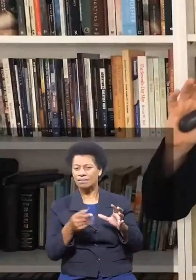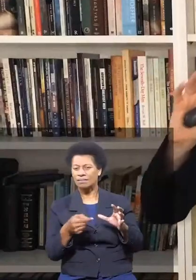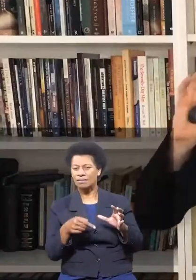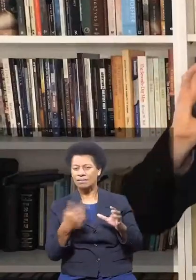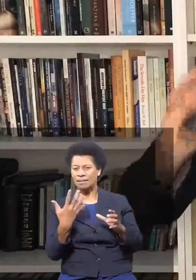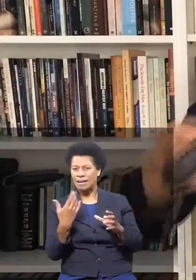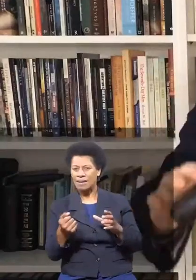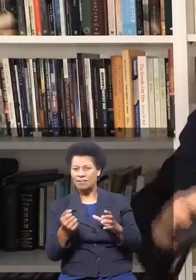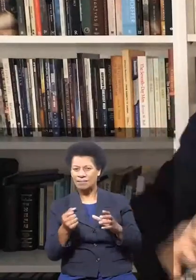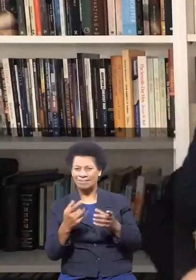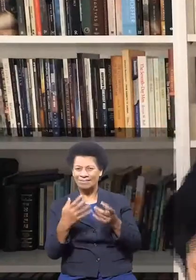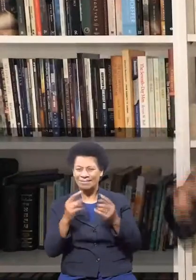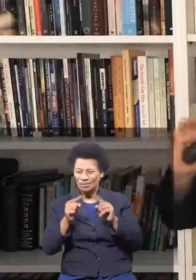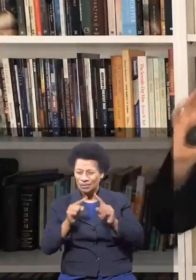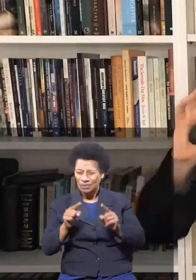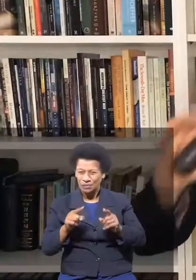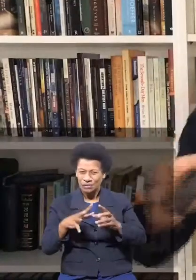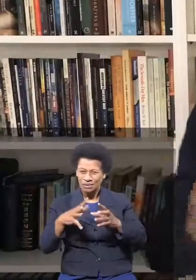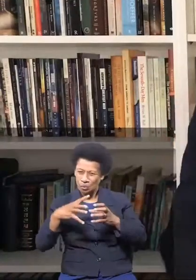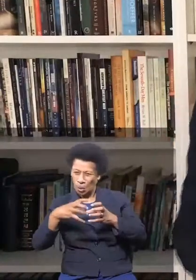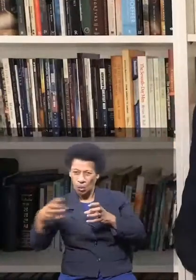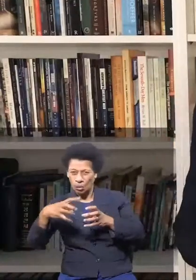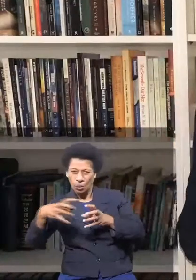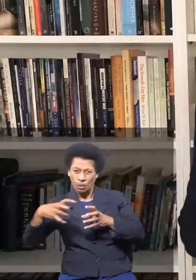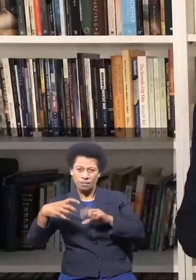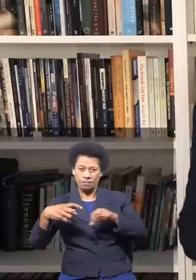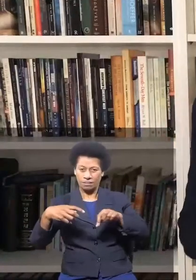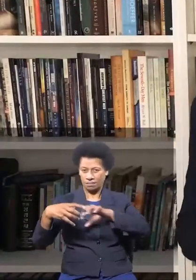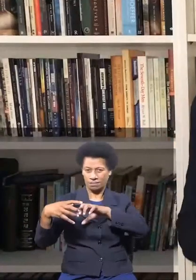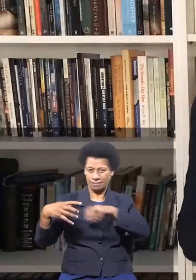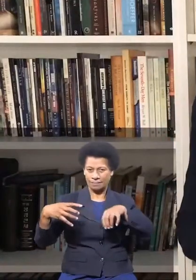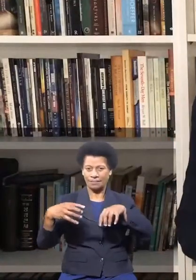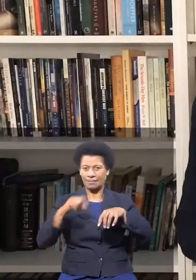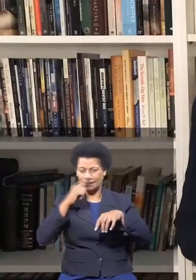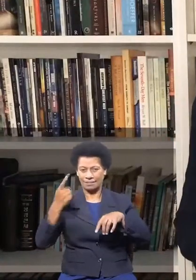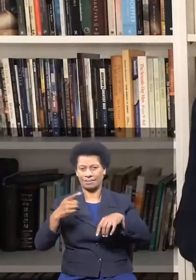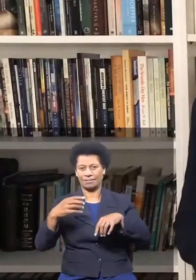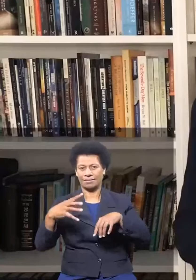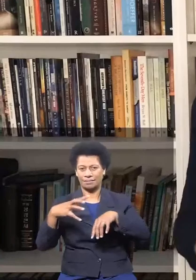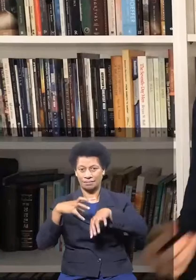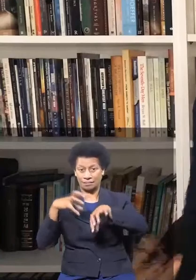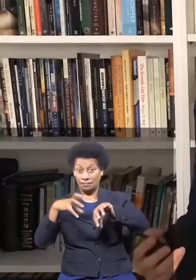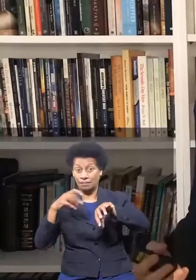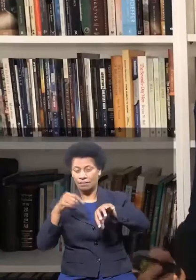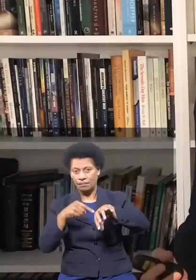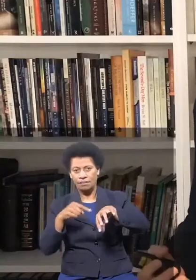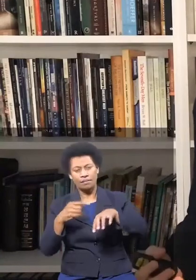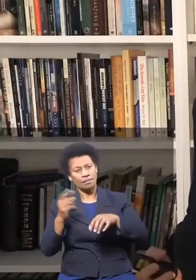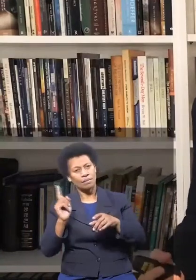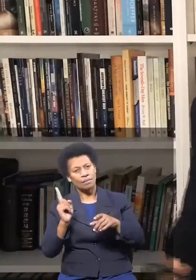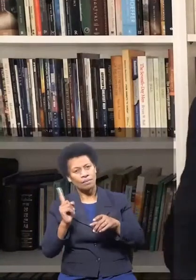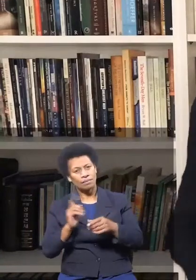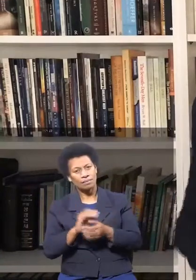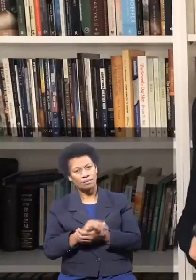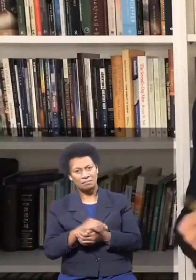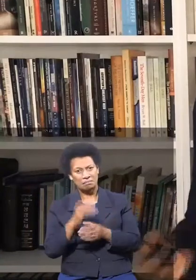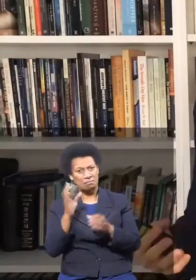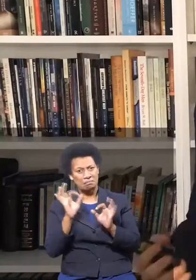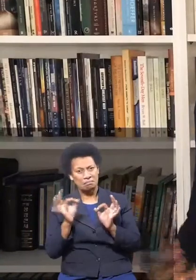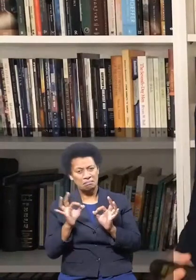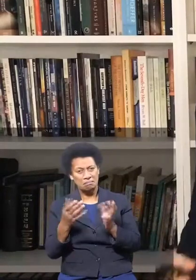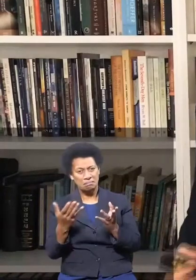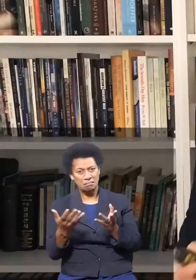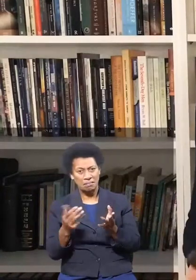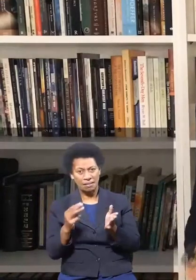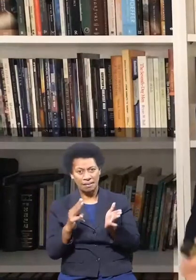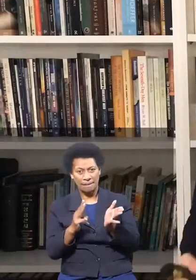these particles and wind out into space. And the thing is this, is if we